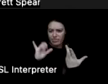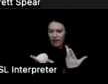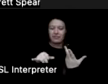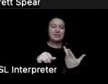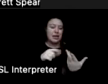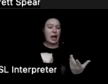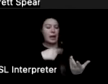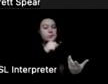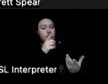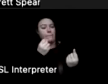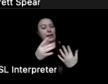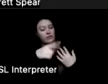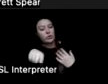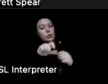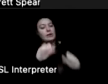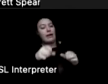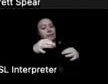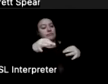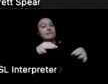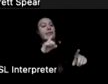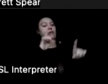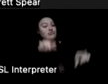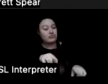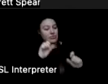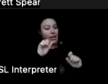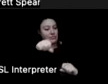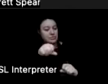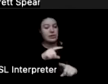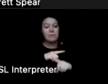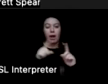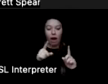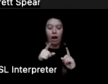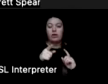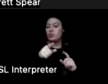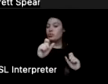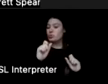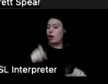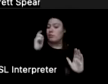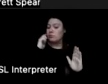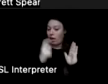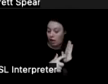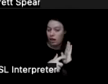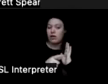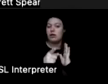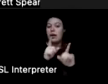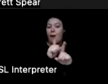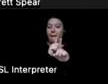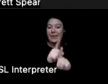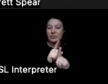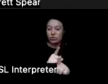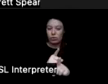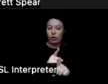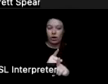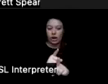to highlight with this question is that you can easily see that a mentor is, in my opinion, not something that